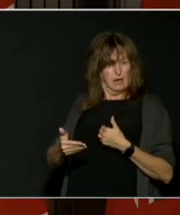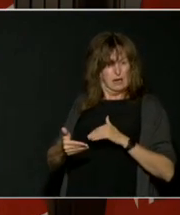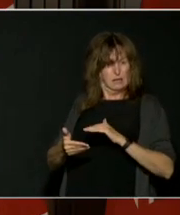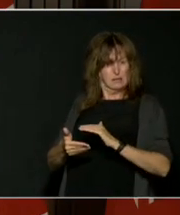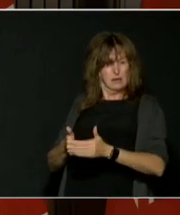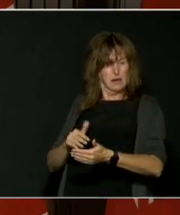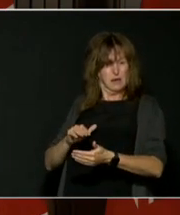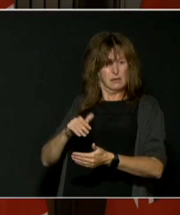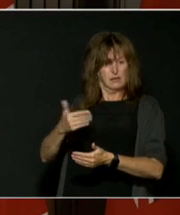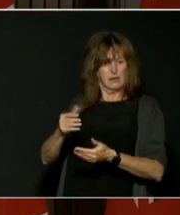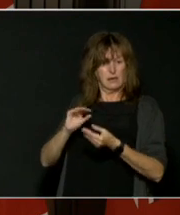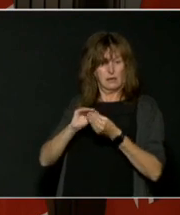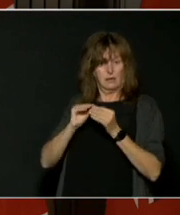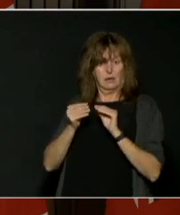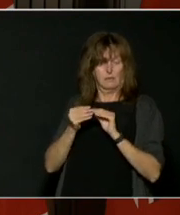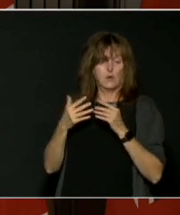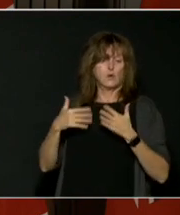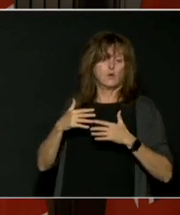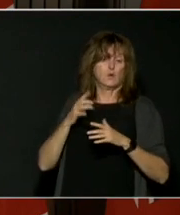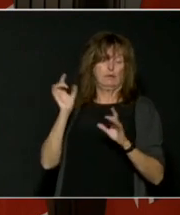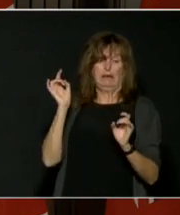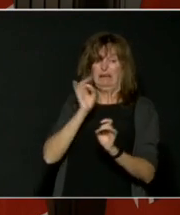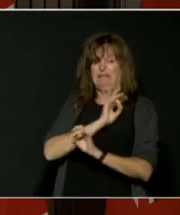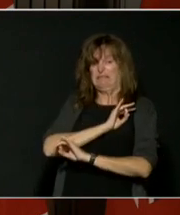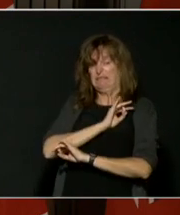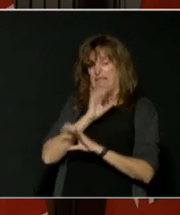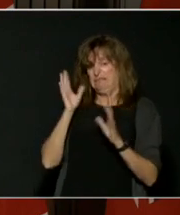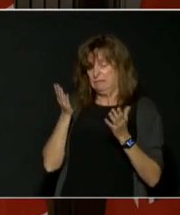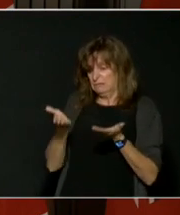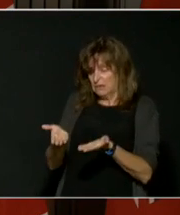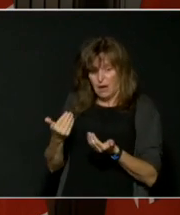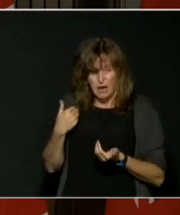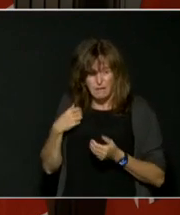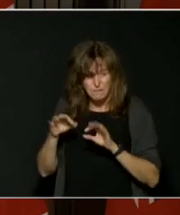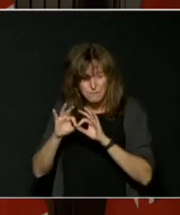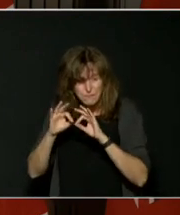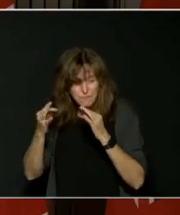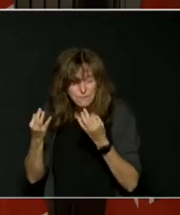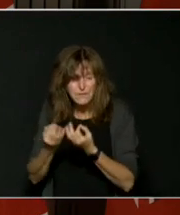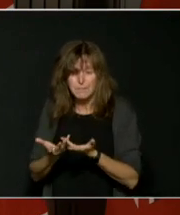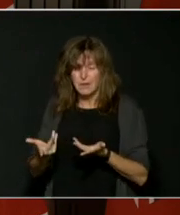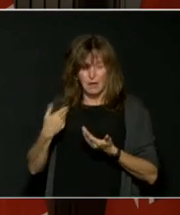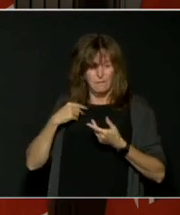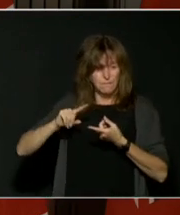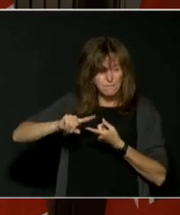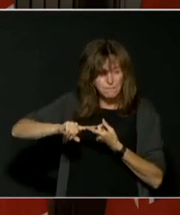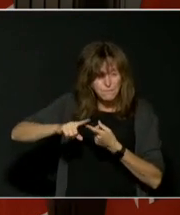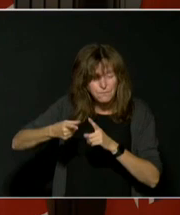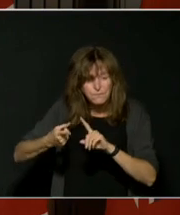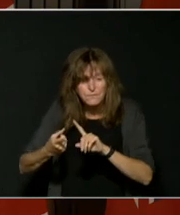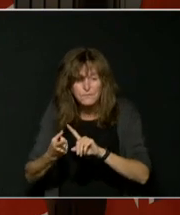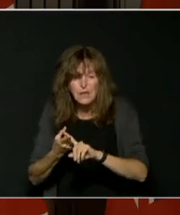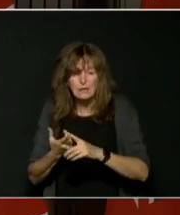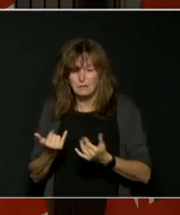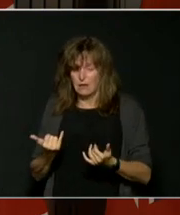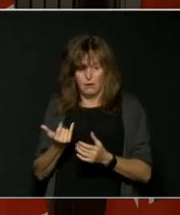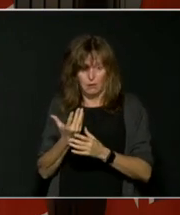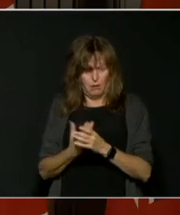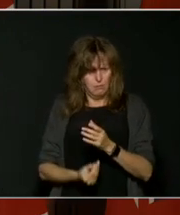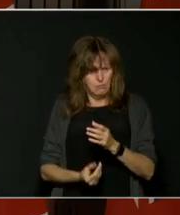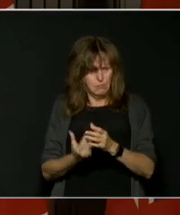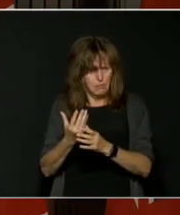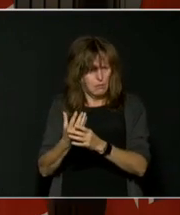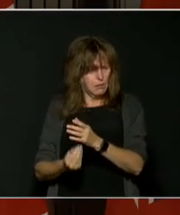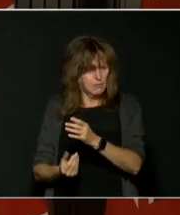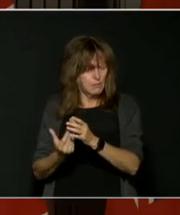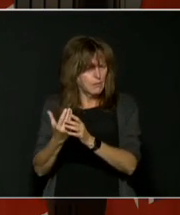many individuals who families, communities, loved ones, friends have lost. So we are working together